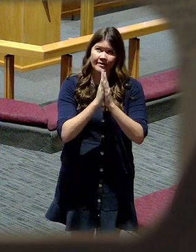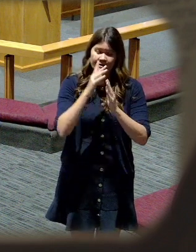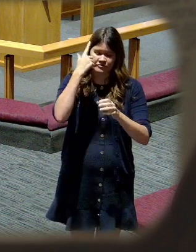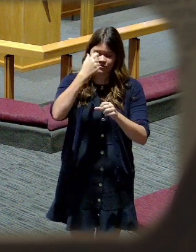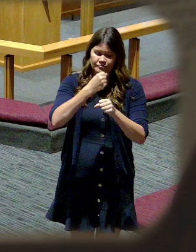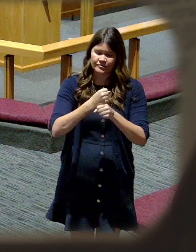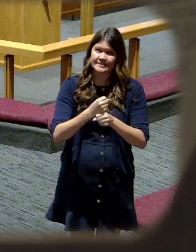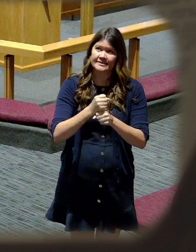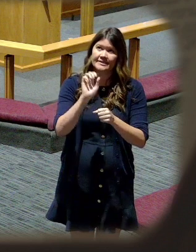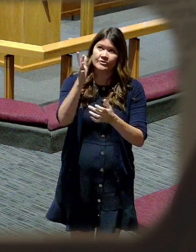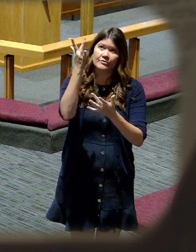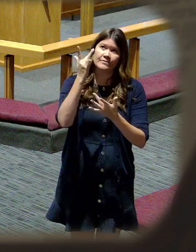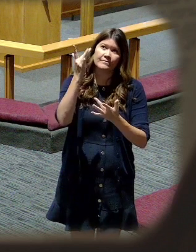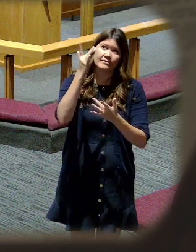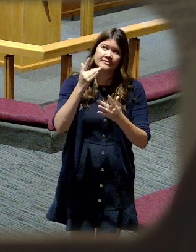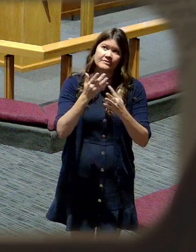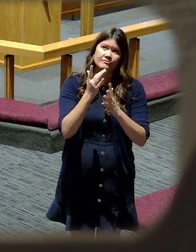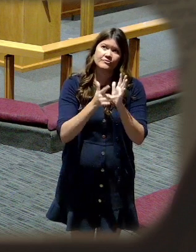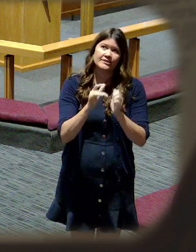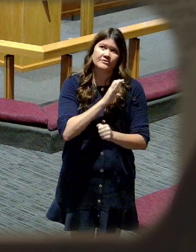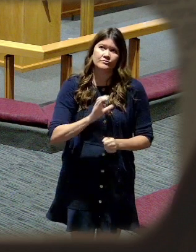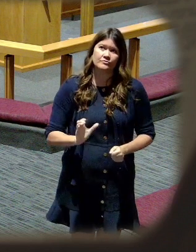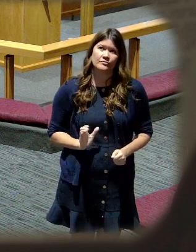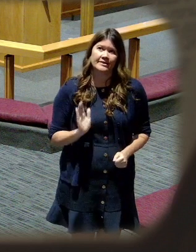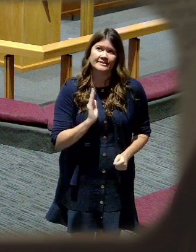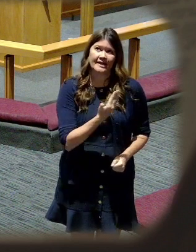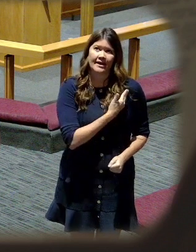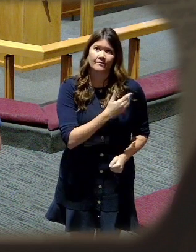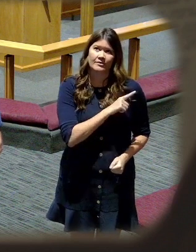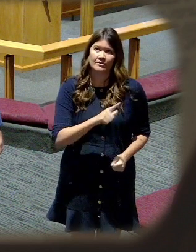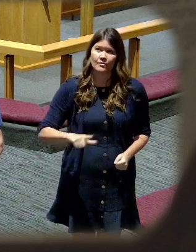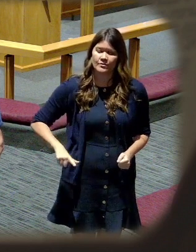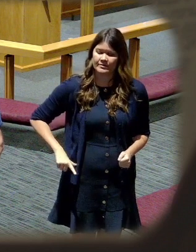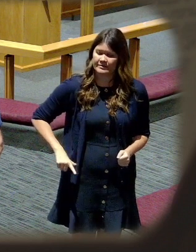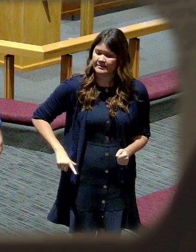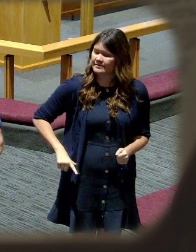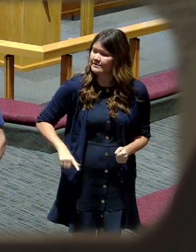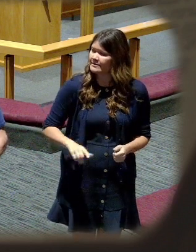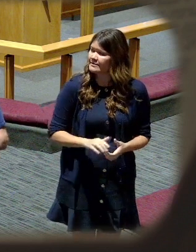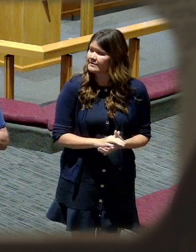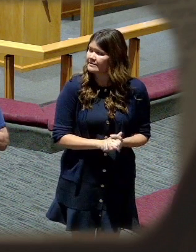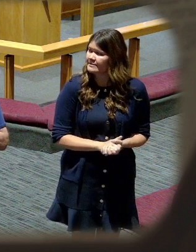your mercy through Jesus Christ our Lord. Amen. Amen.